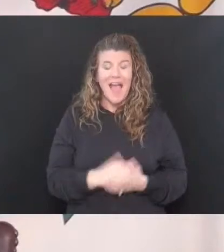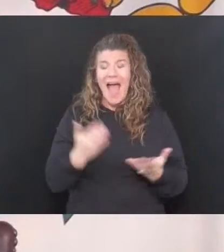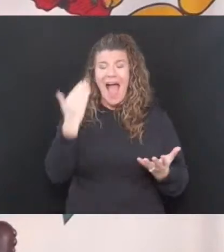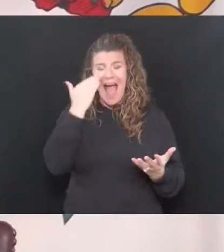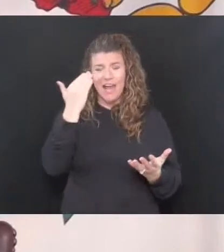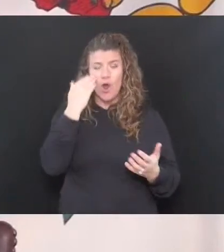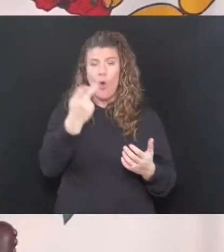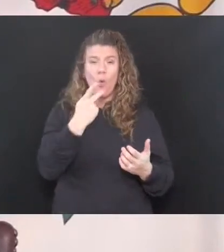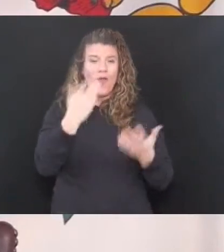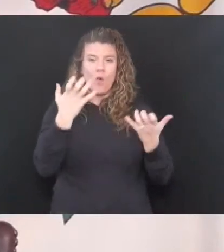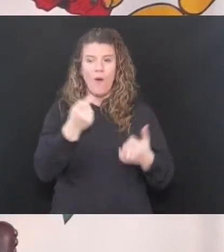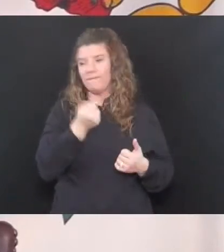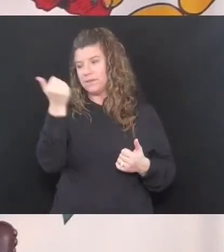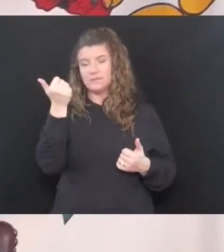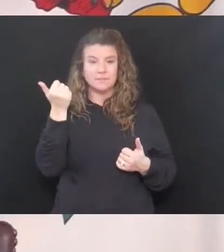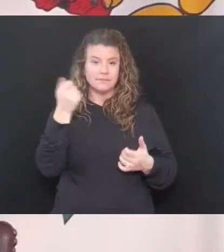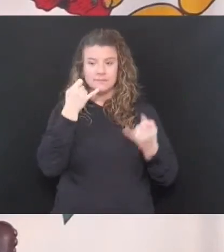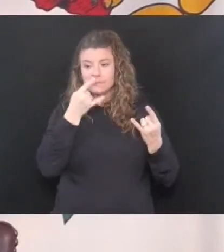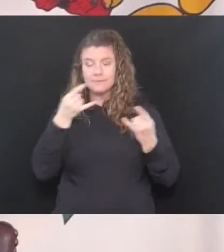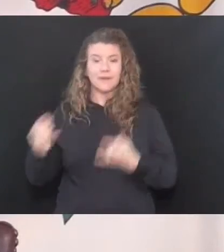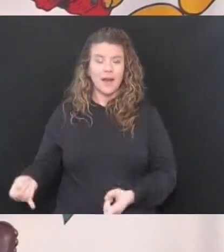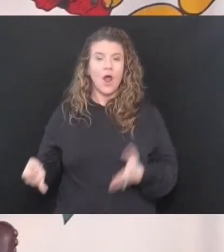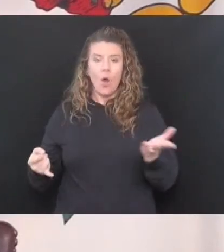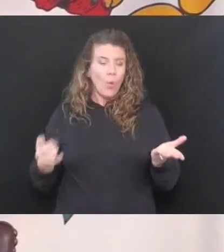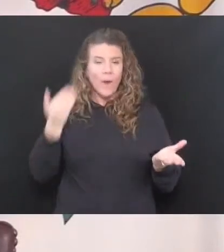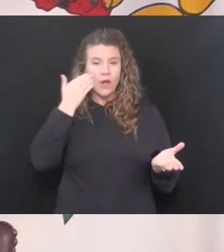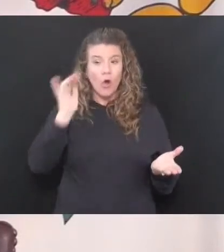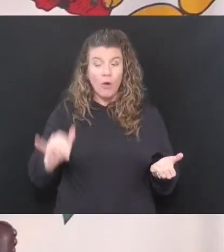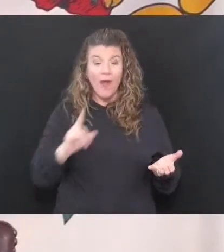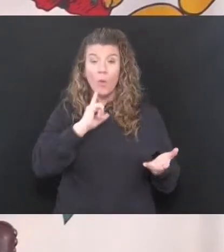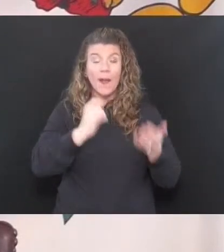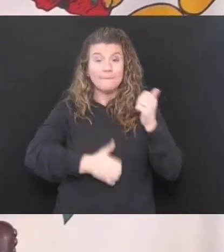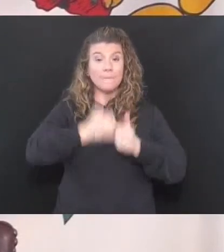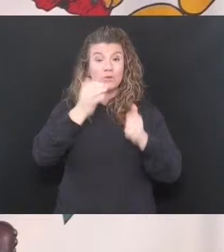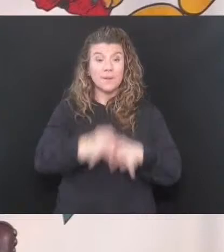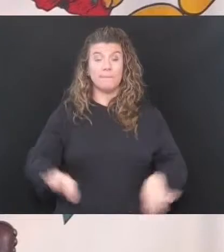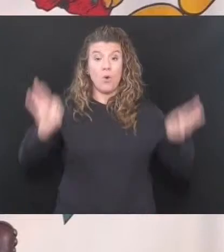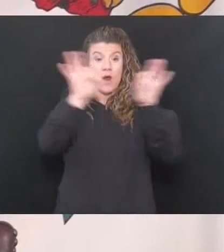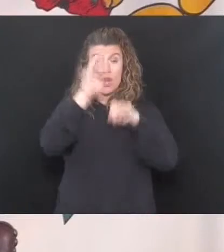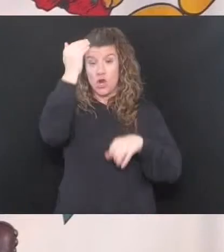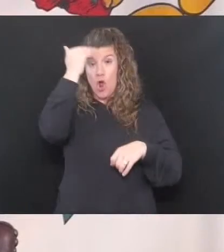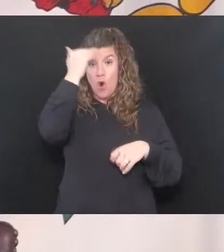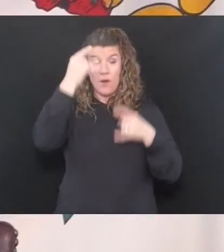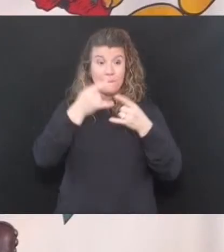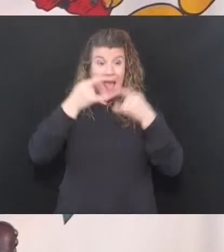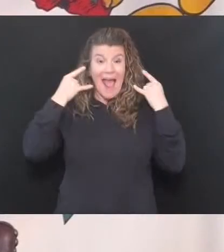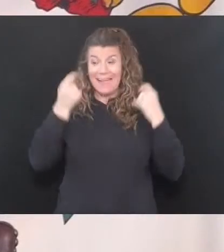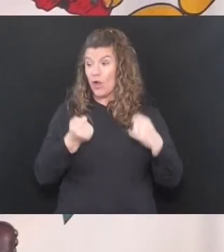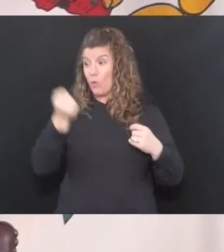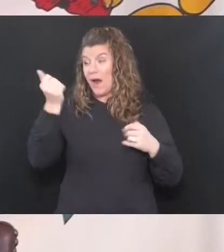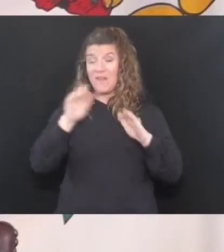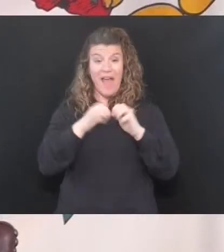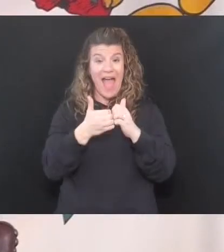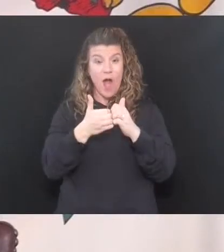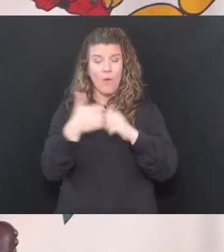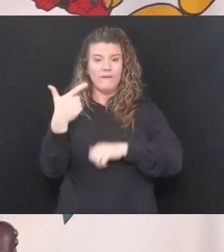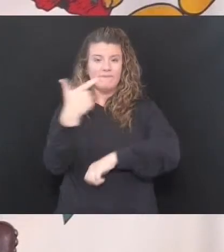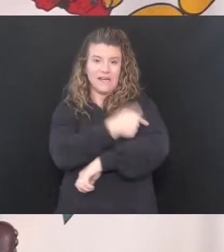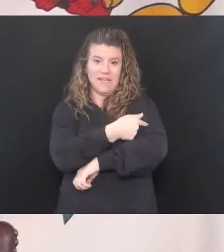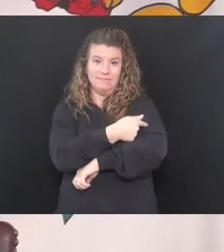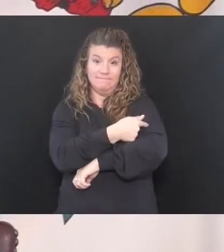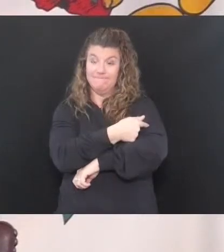them. The ticket to getting rid of those masks is one word: vaccine. Just